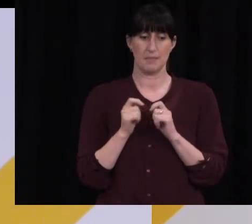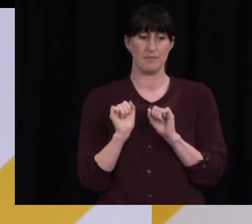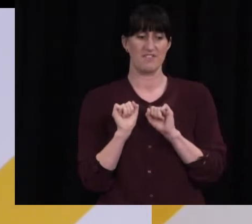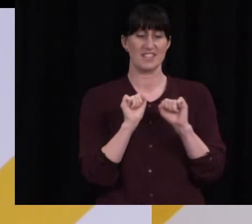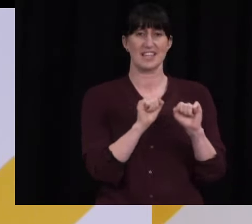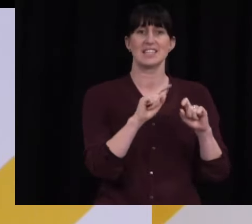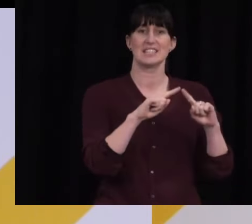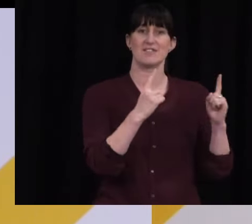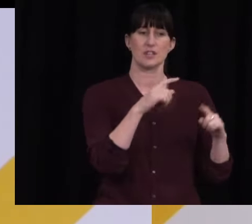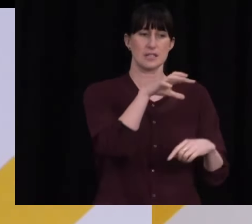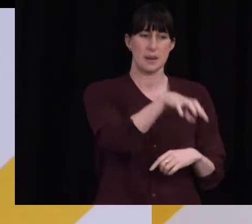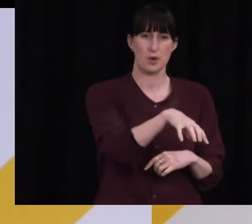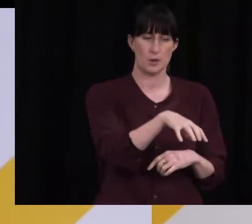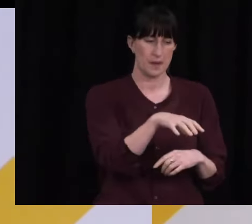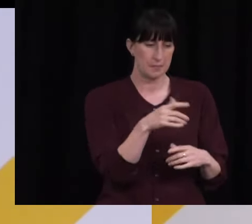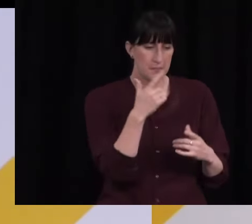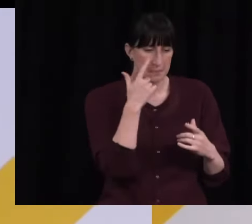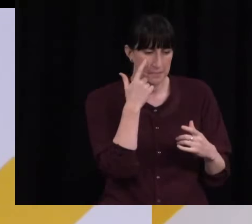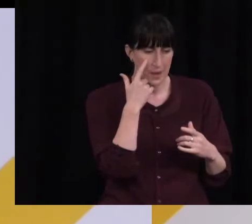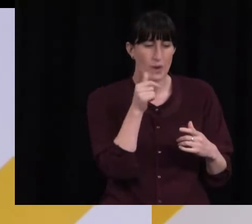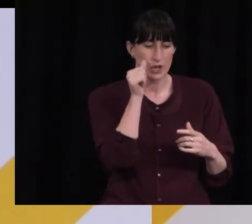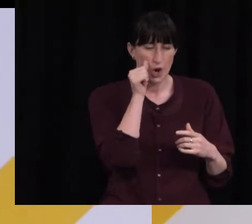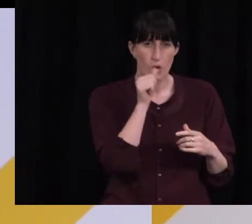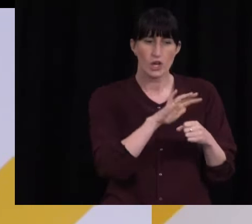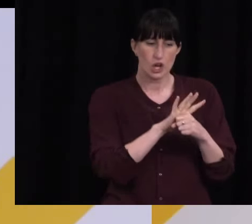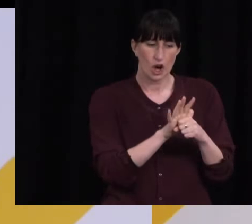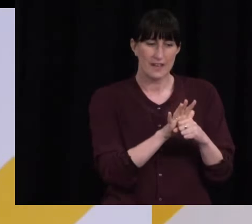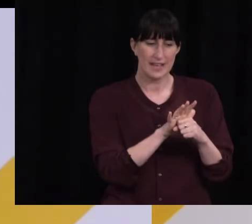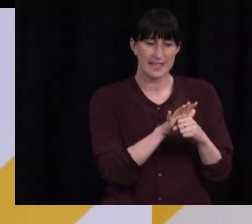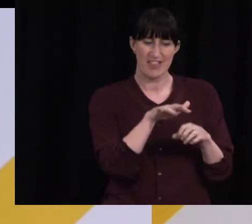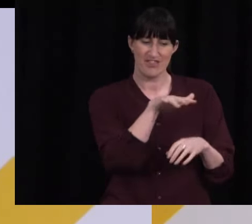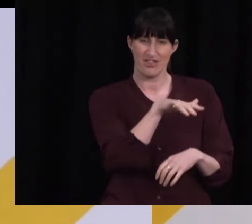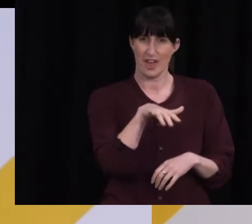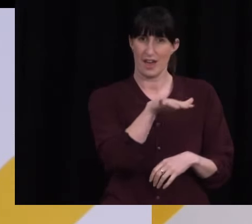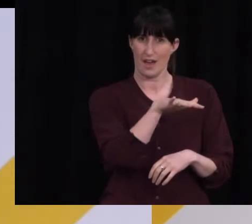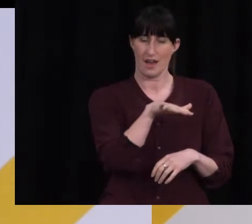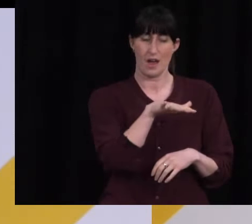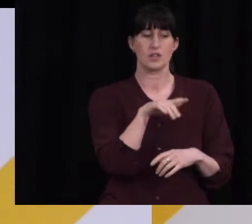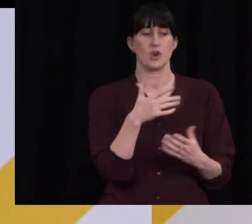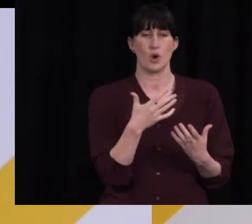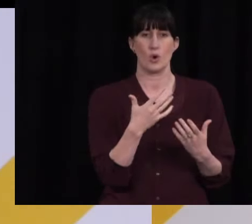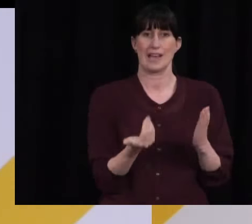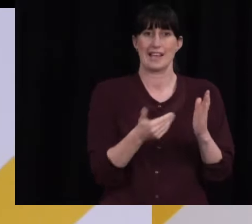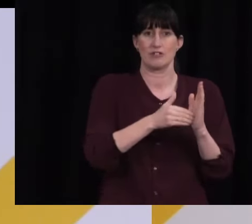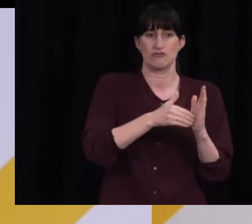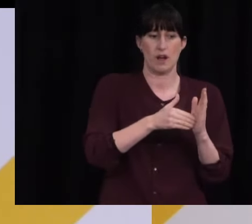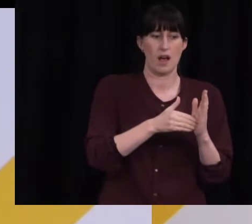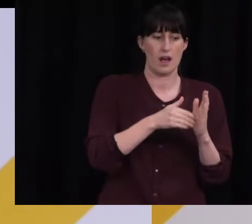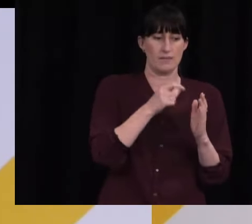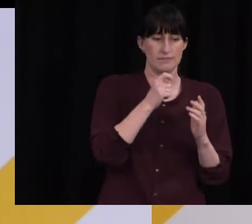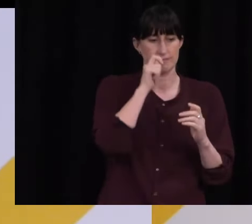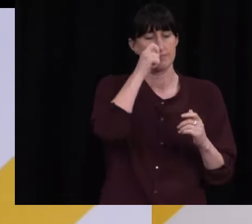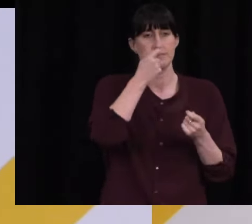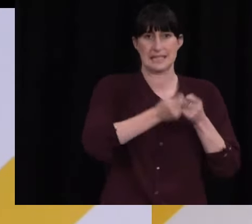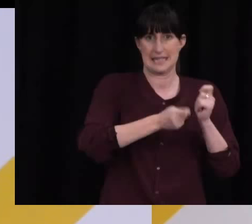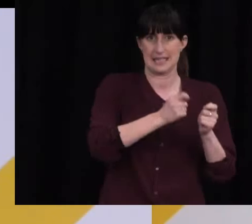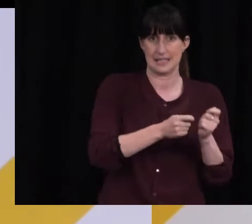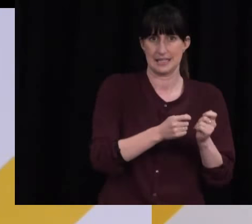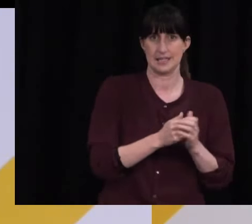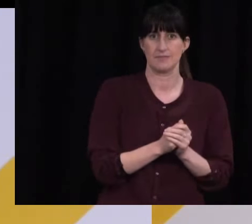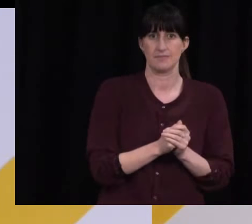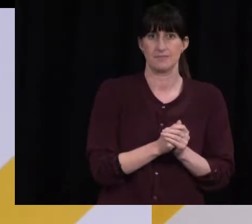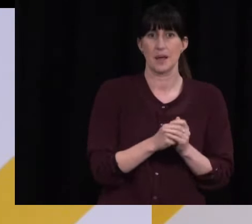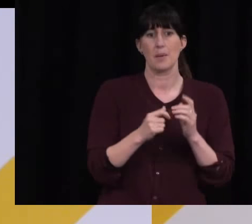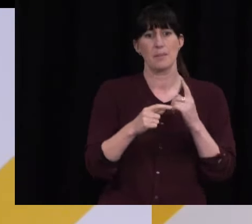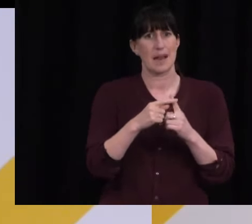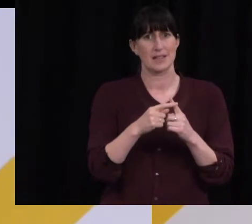some streets where there have been some cases located. So that is complementary to the broader testing that's available